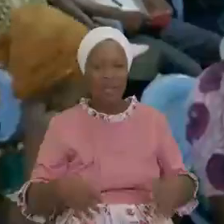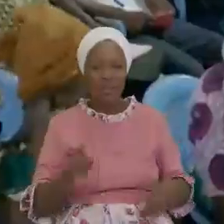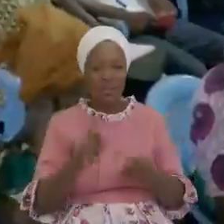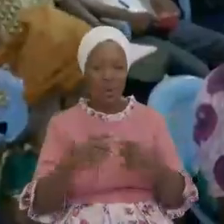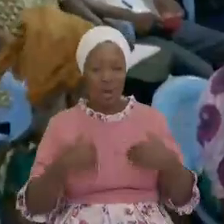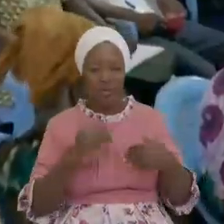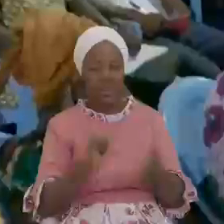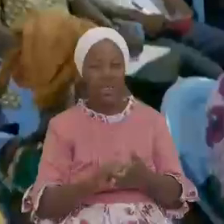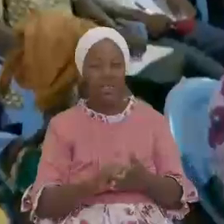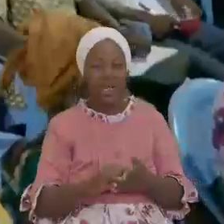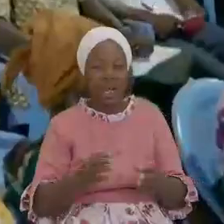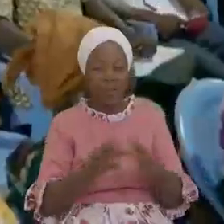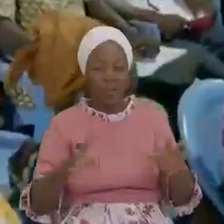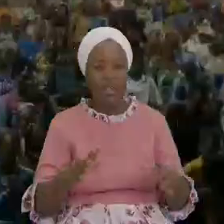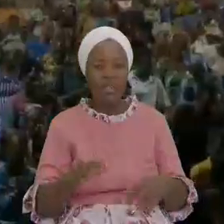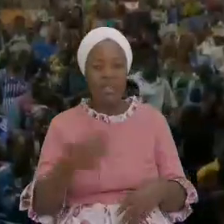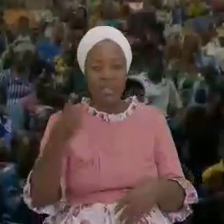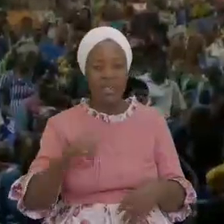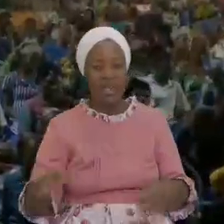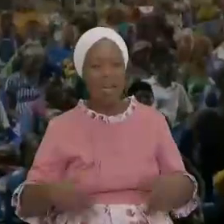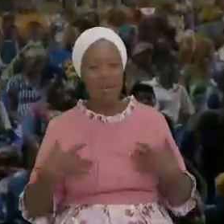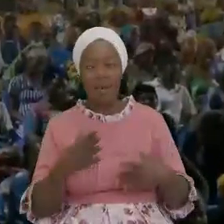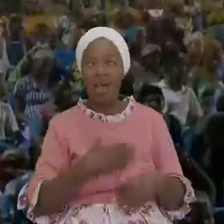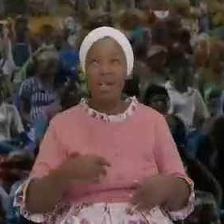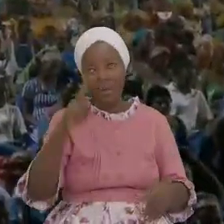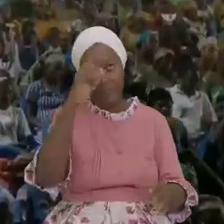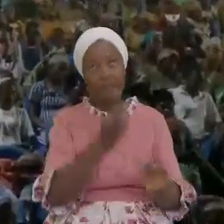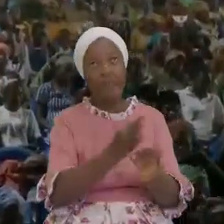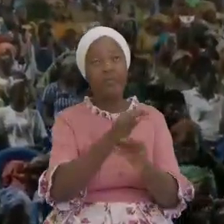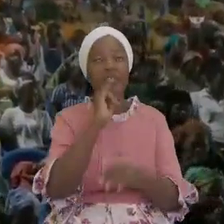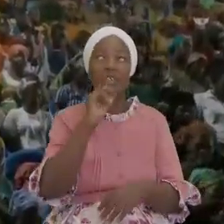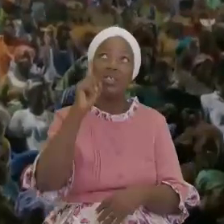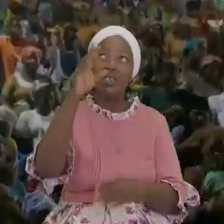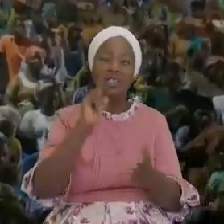life. And faithful is he that calleth you,